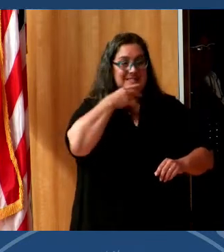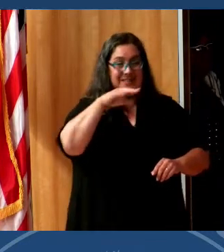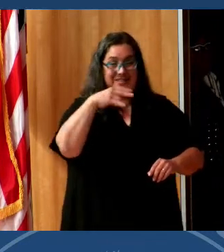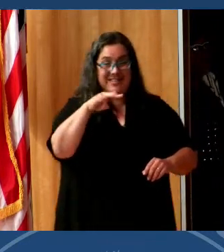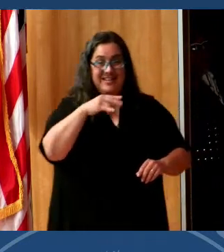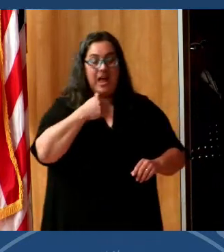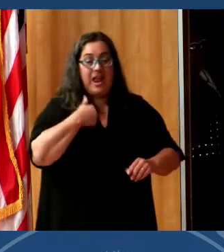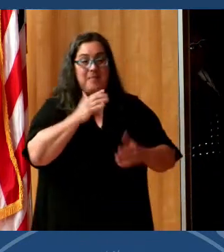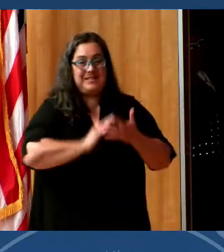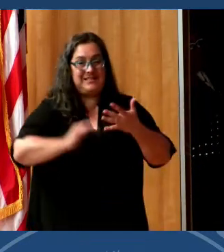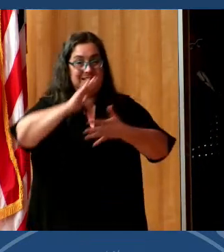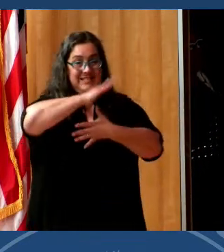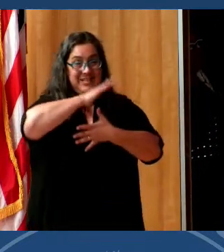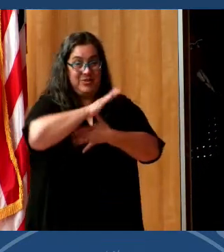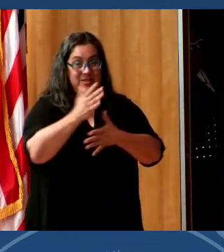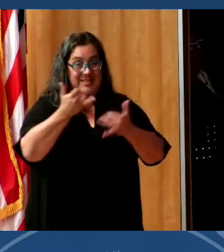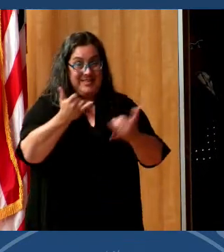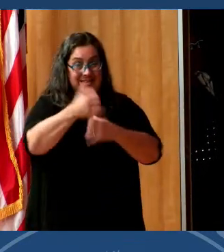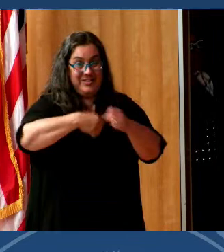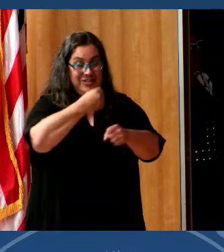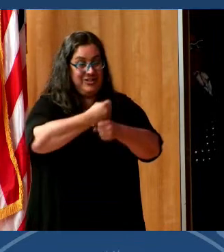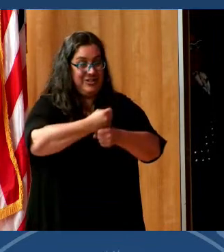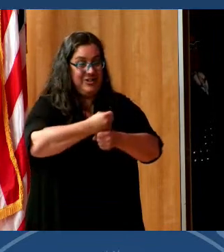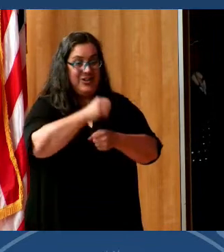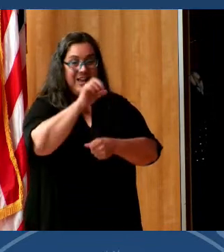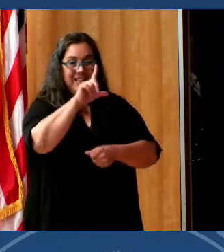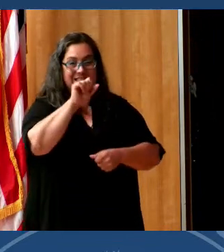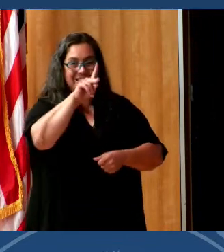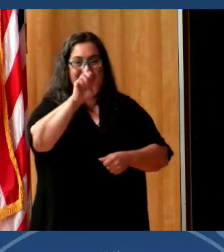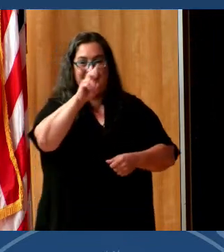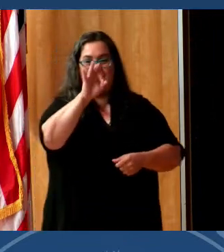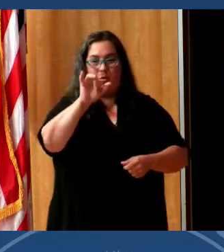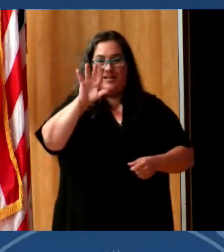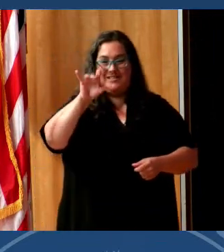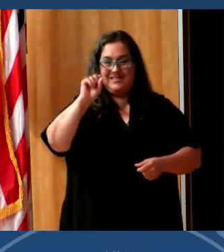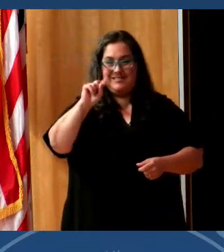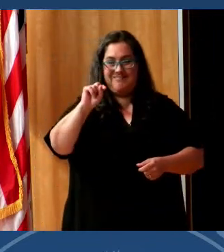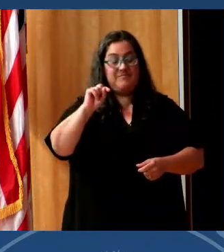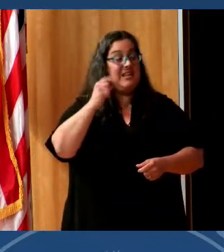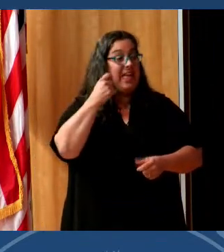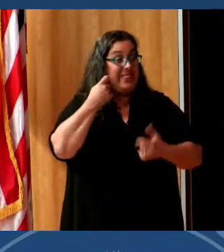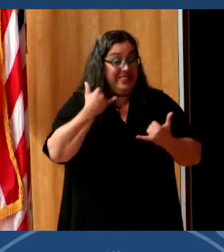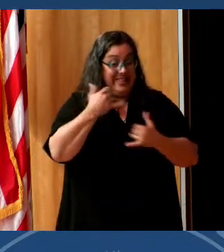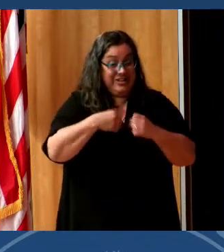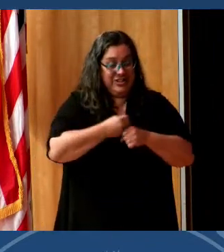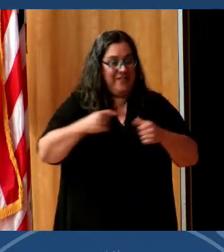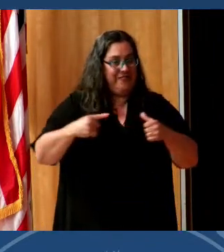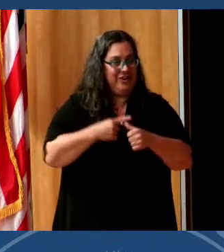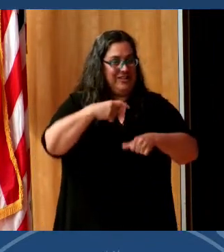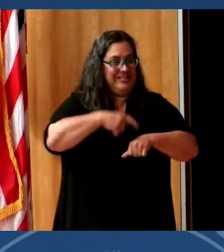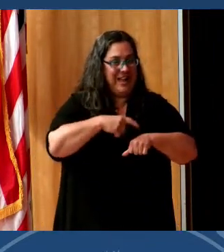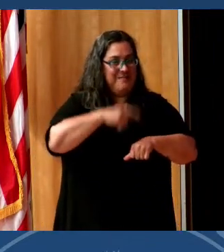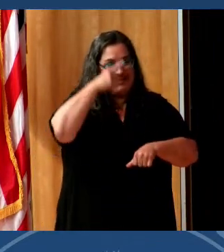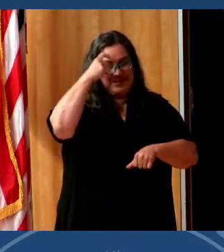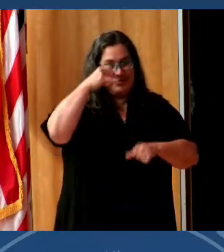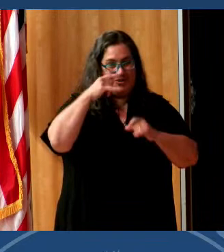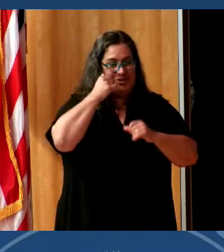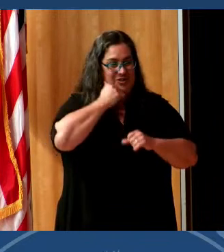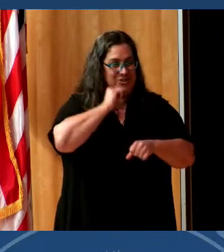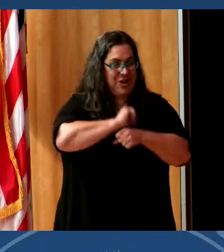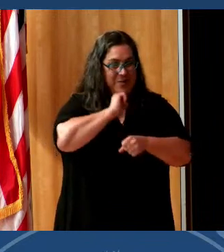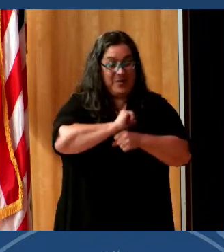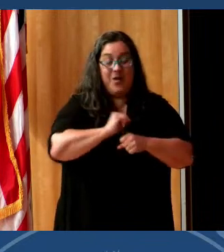Forest High School. This year, I had my first summer job. I worked for the Governor's Summit program, as we're all